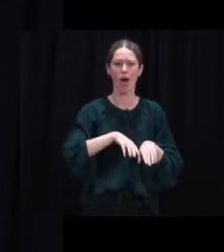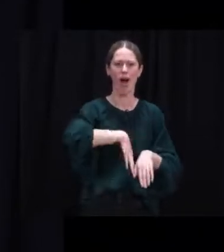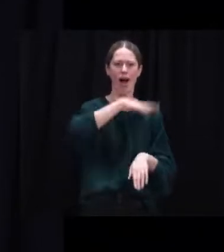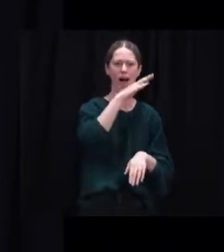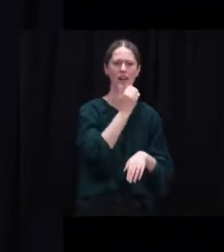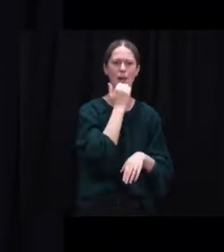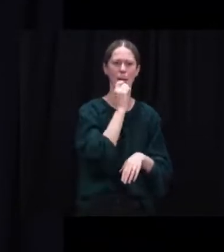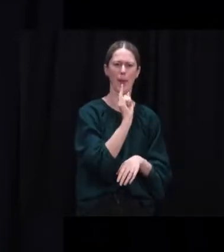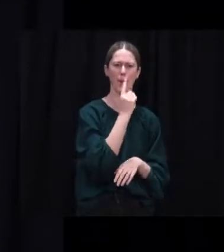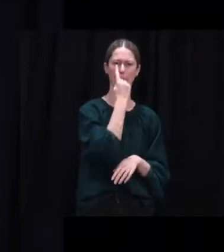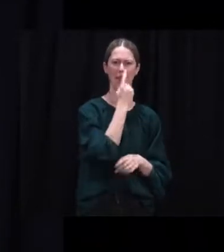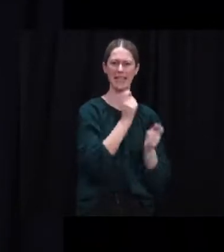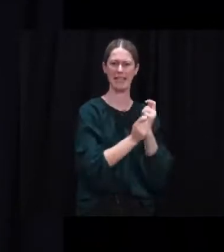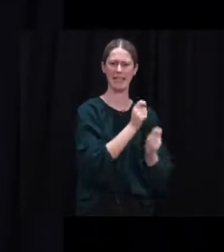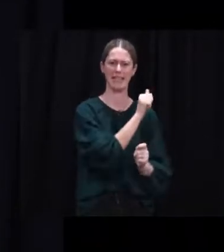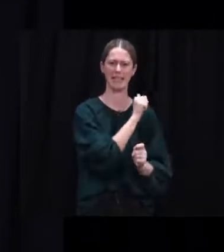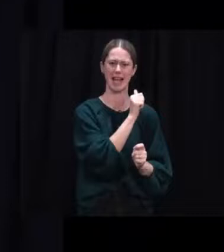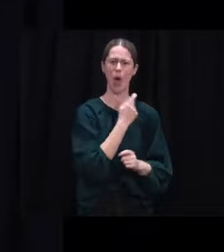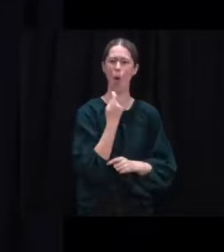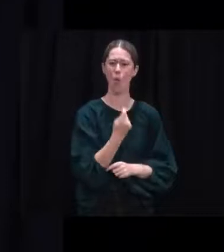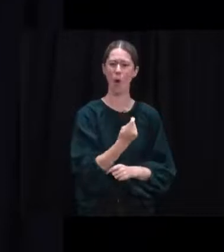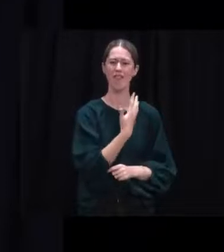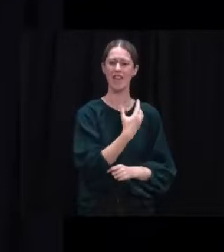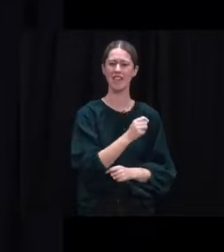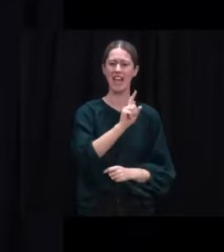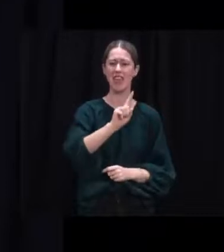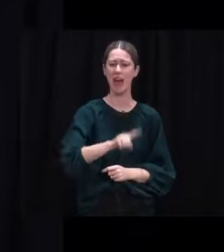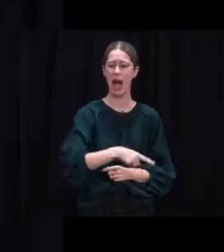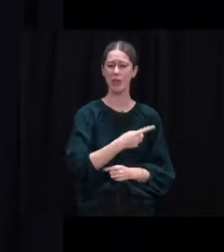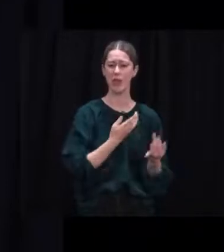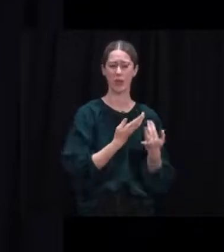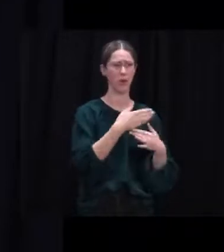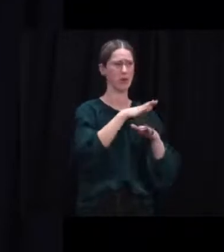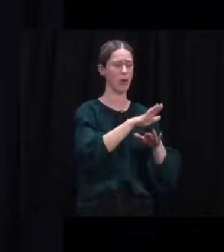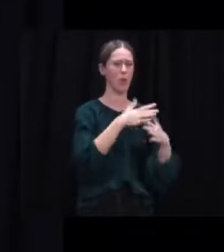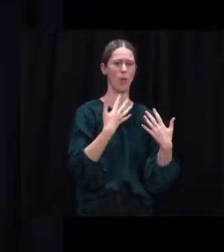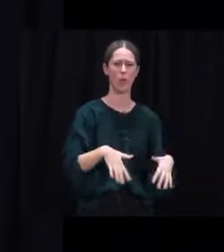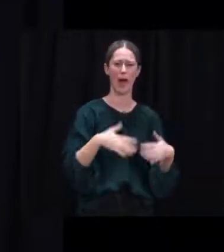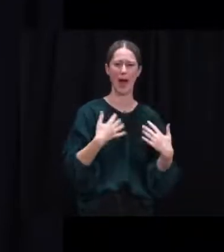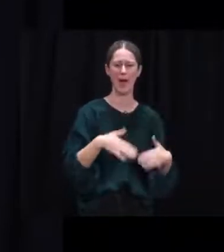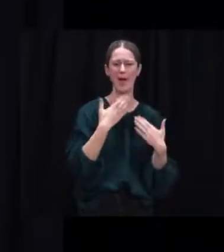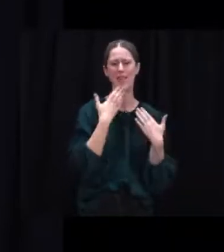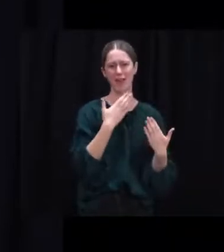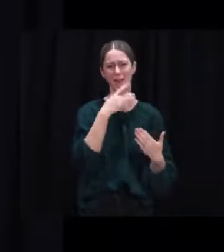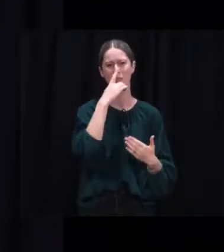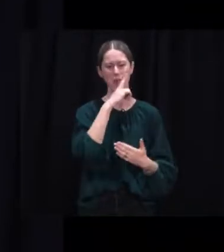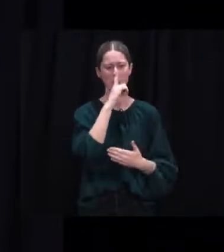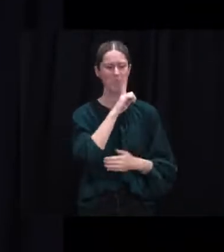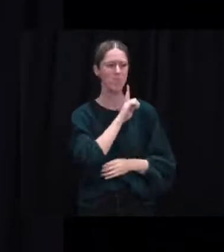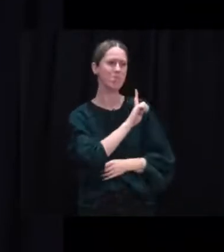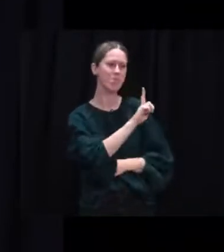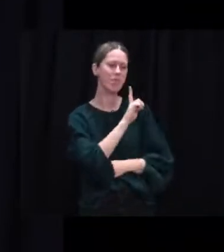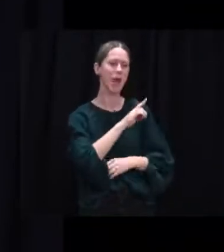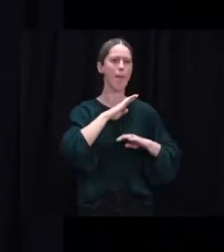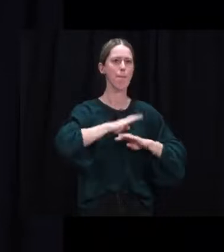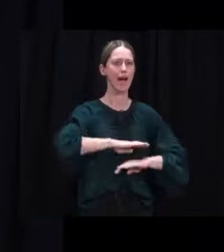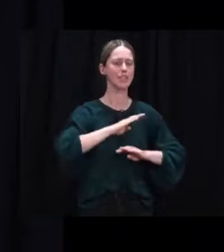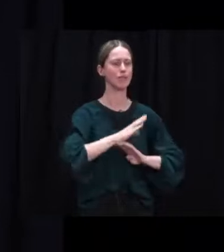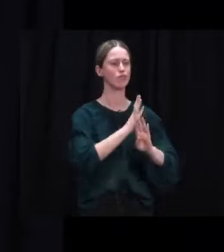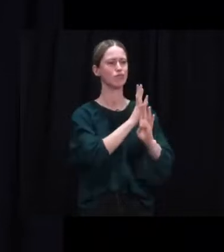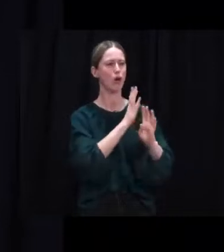happen safely under Alert Level 4. We also saw record testing numbers yesterday. Nearly